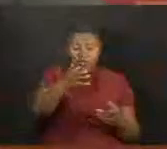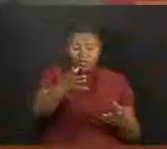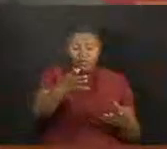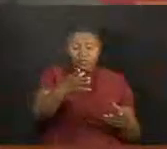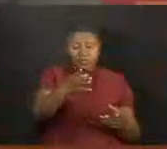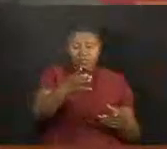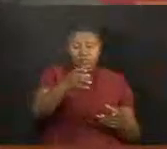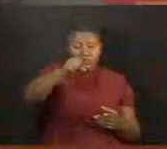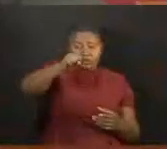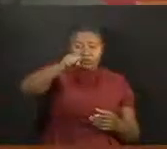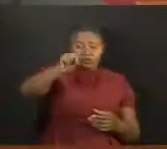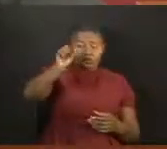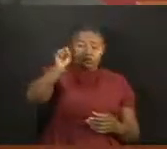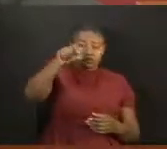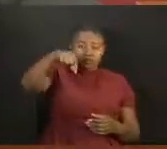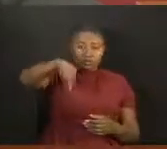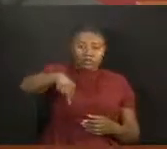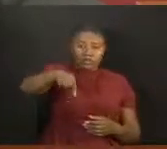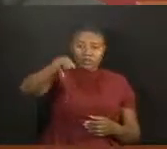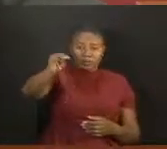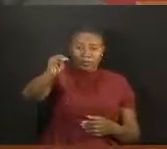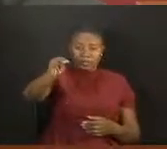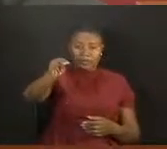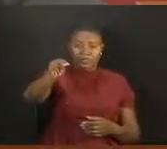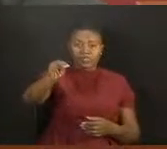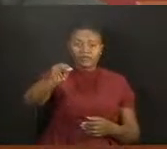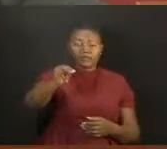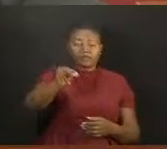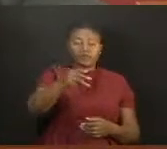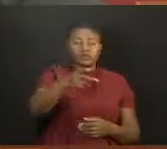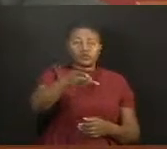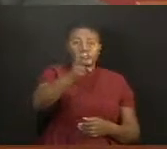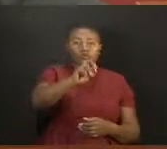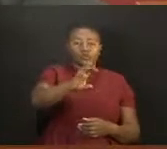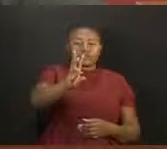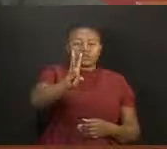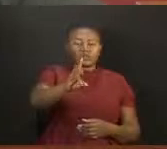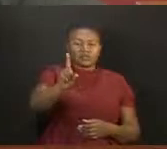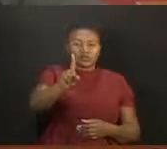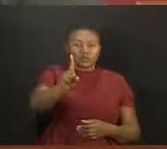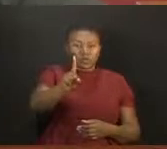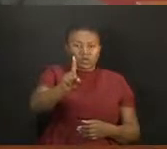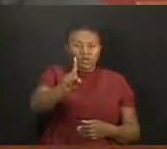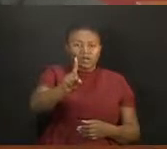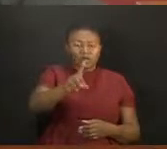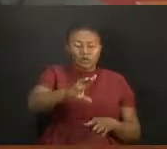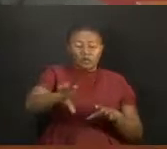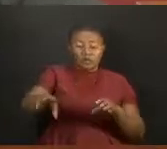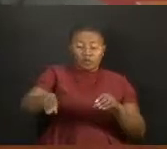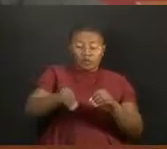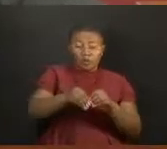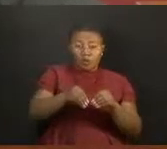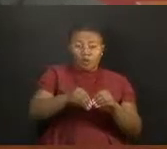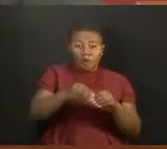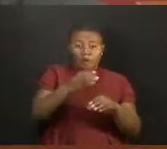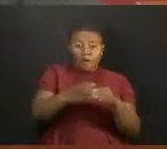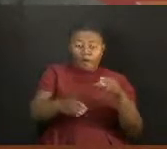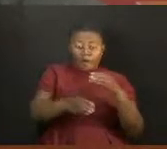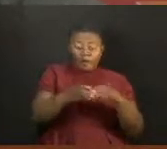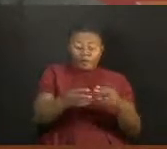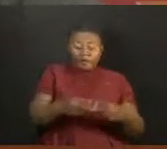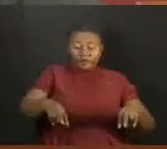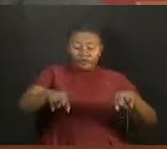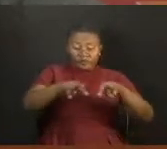Yes, if you use the 261, the total contract values per the